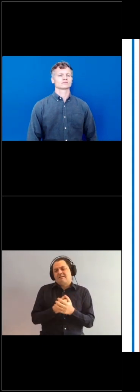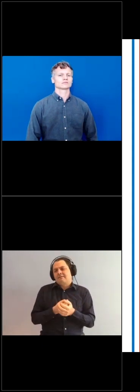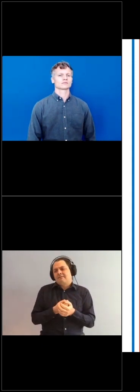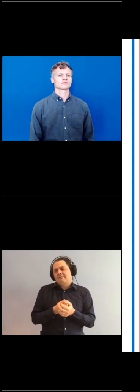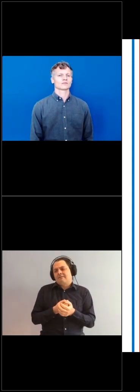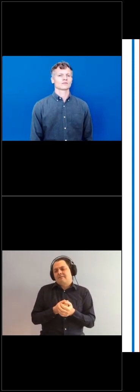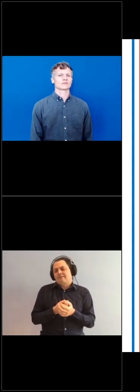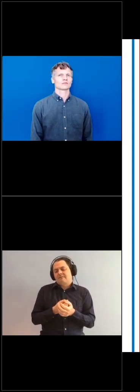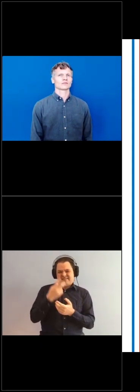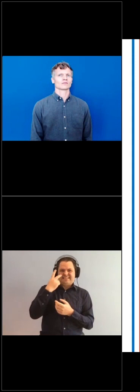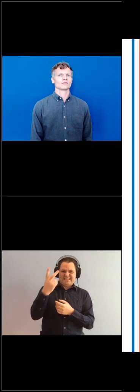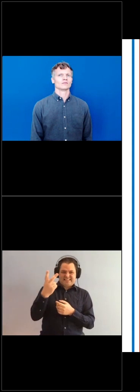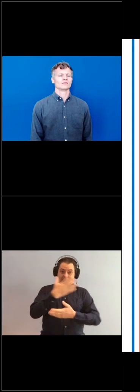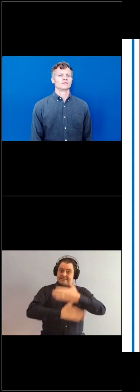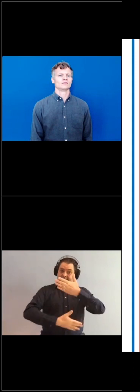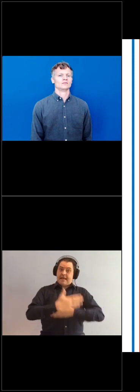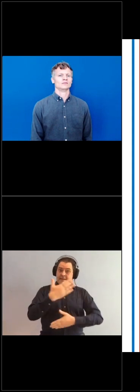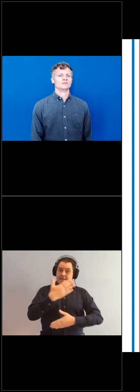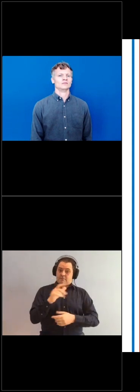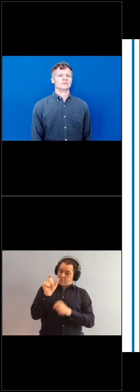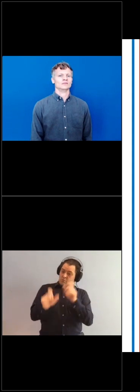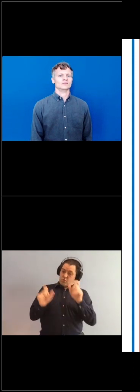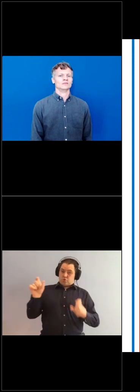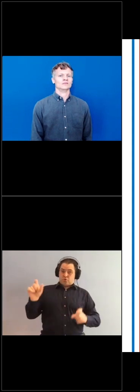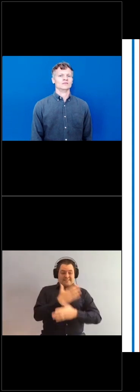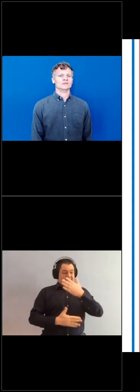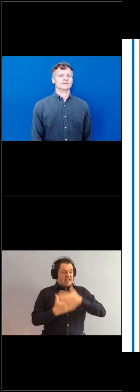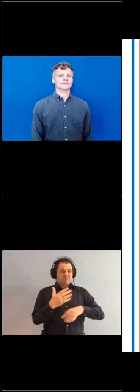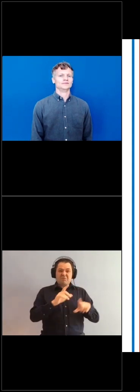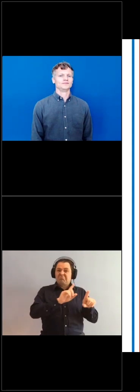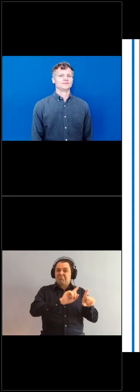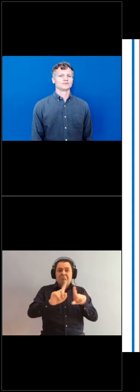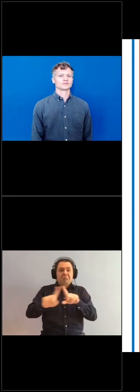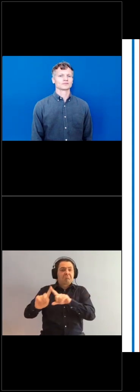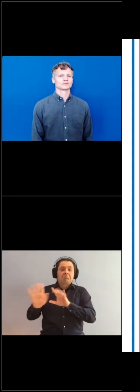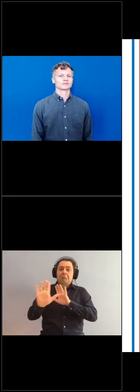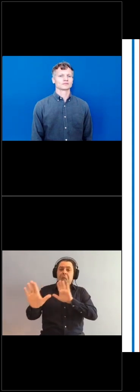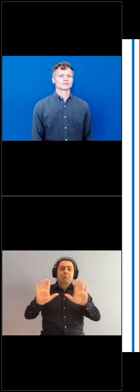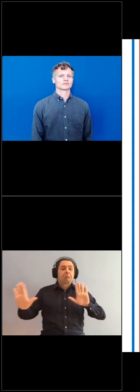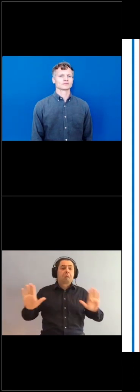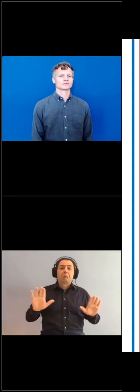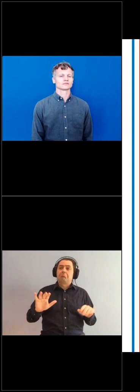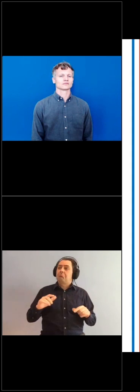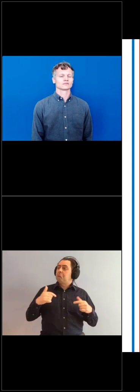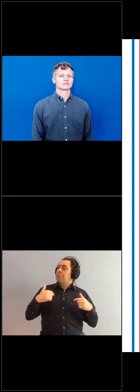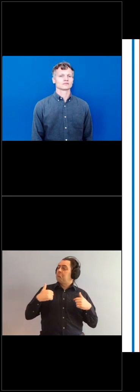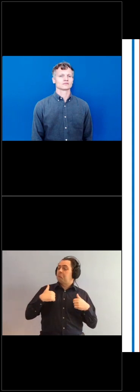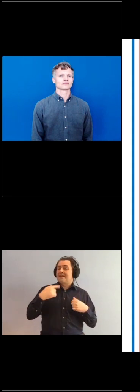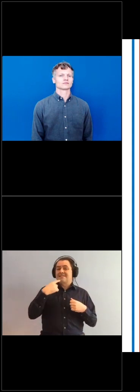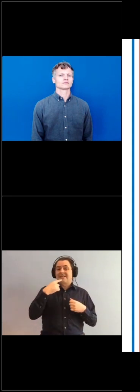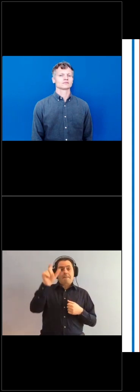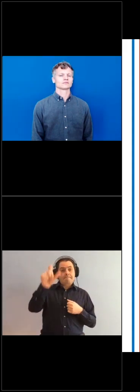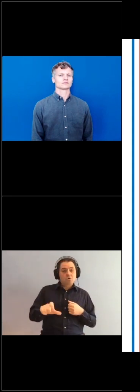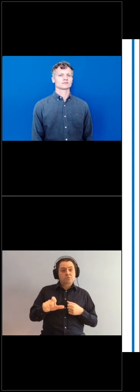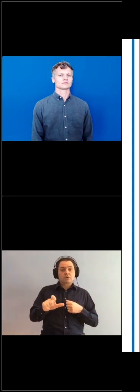saw the definition of disability and persons having different types of impairments. So we don't solely speak about persons with